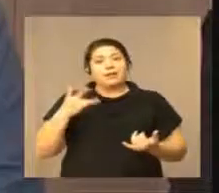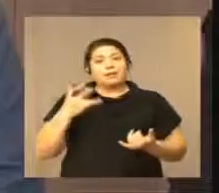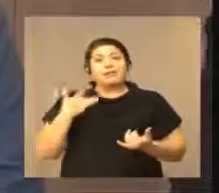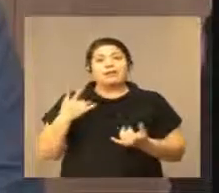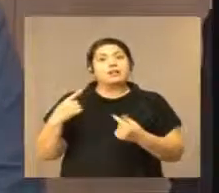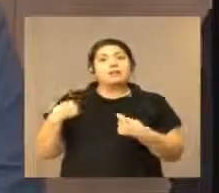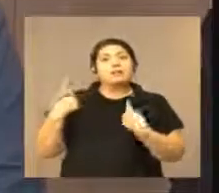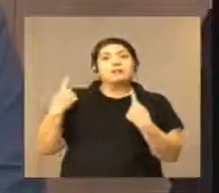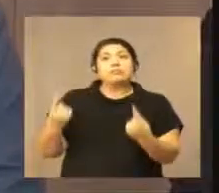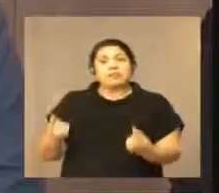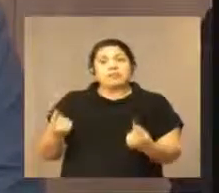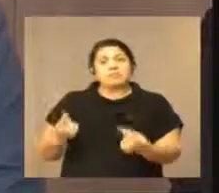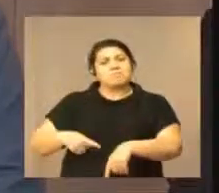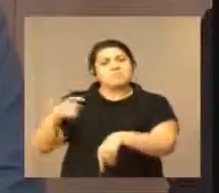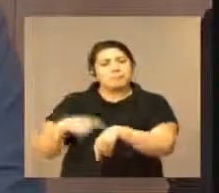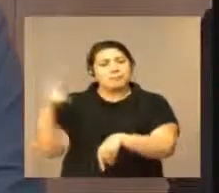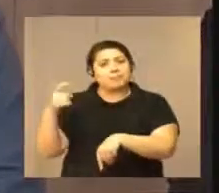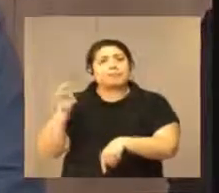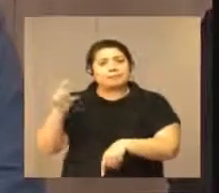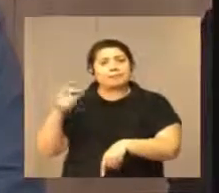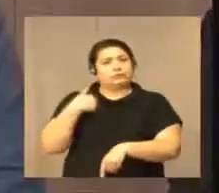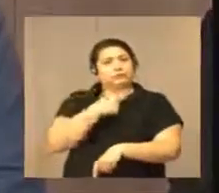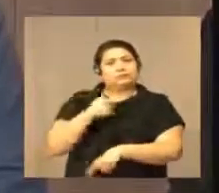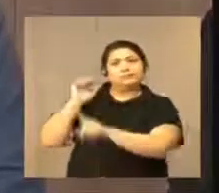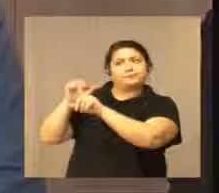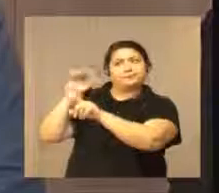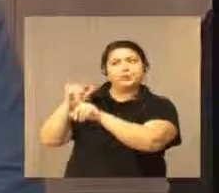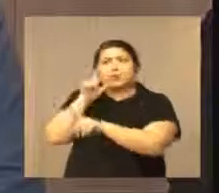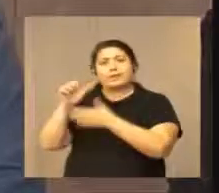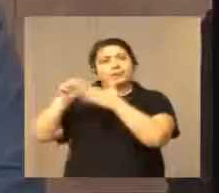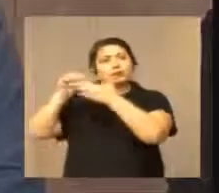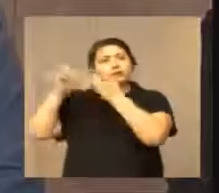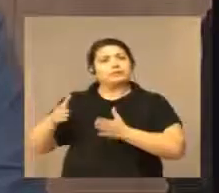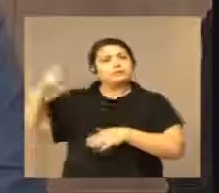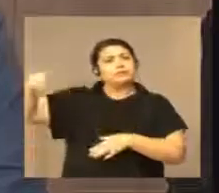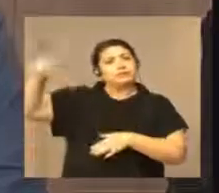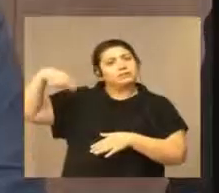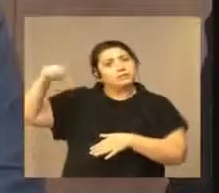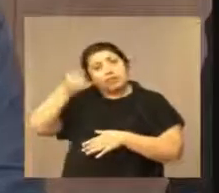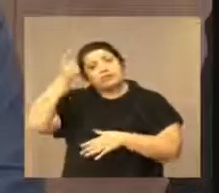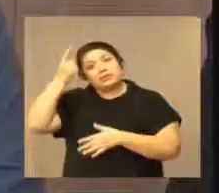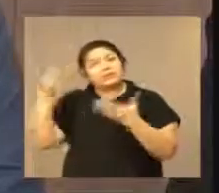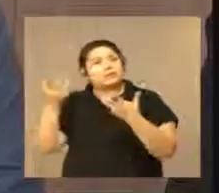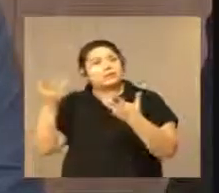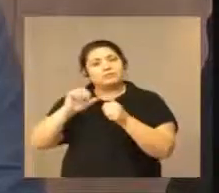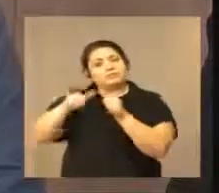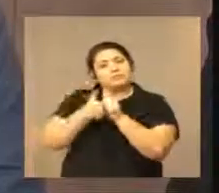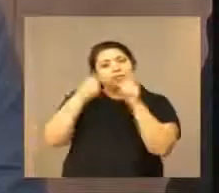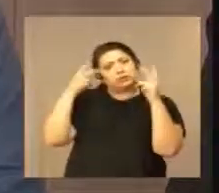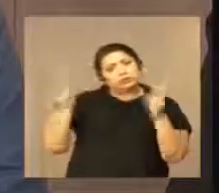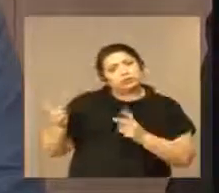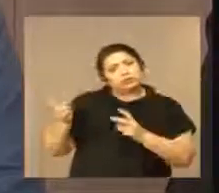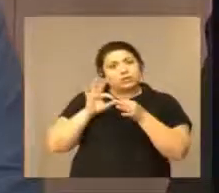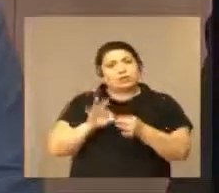coming that we need to engage our leadership into understanding the complex issues that our persons